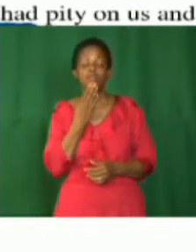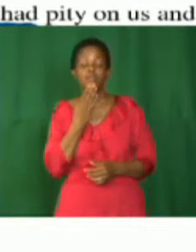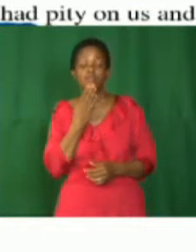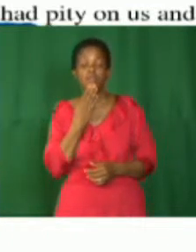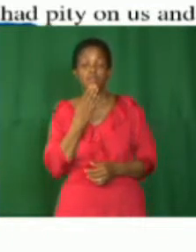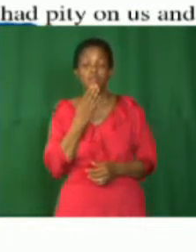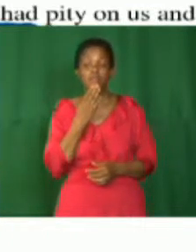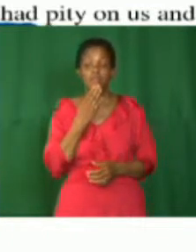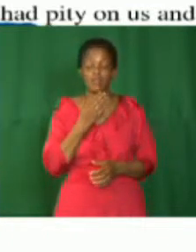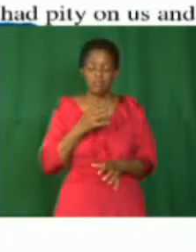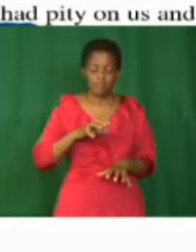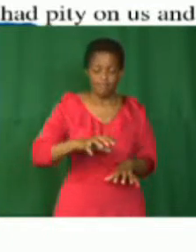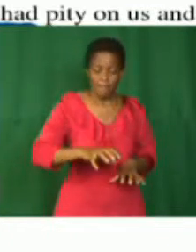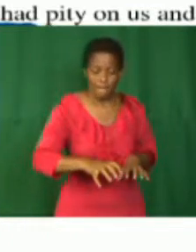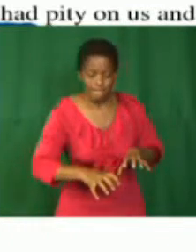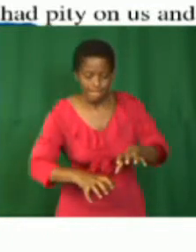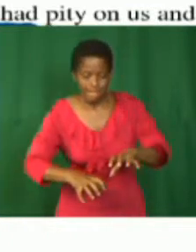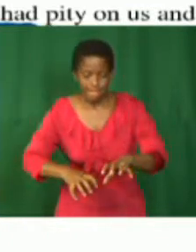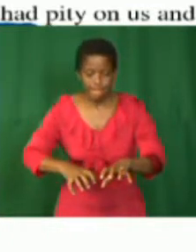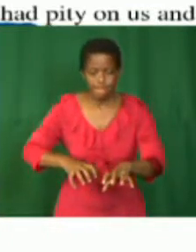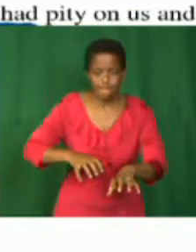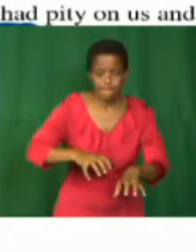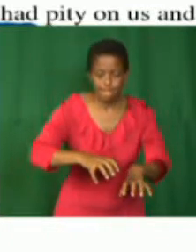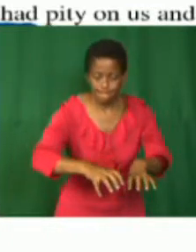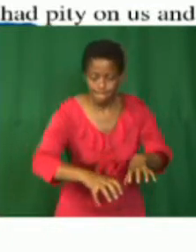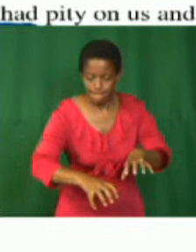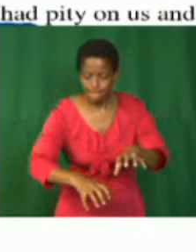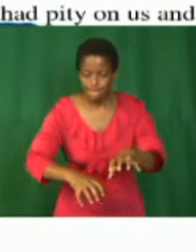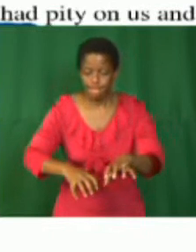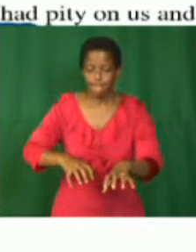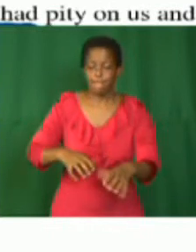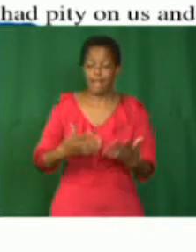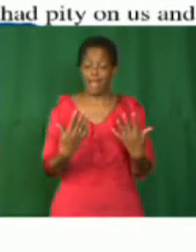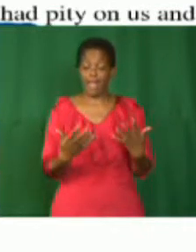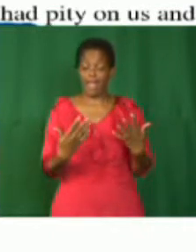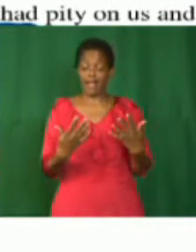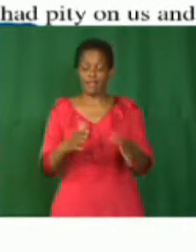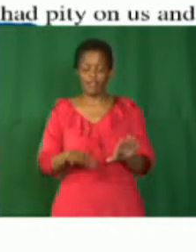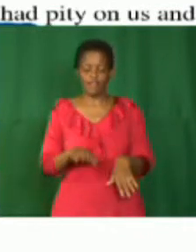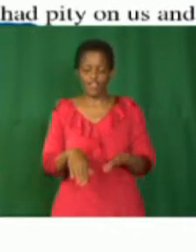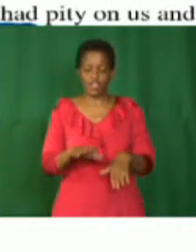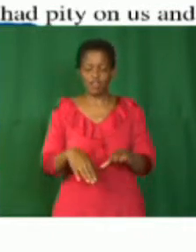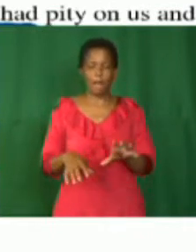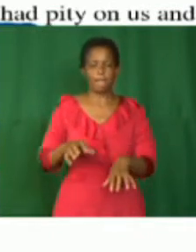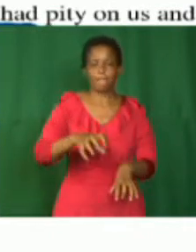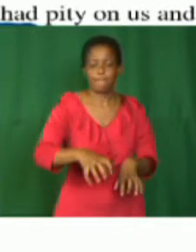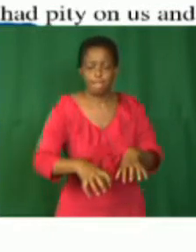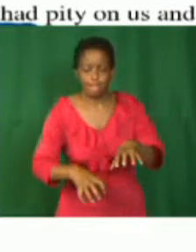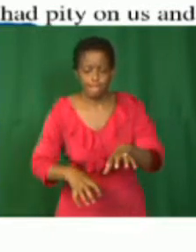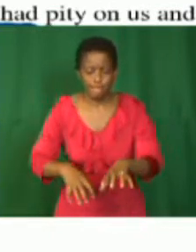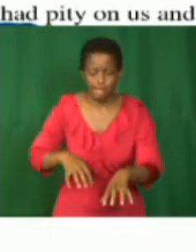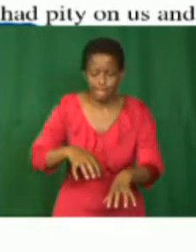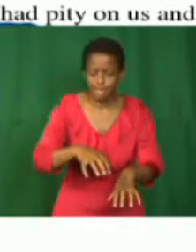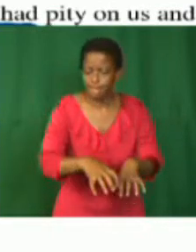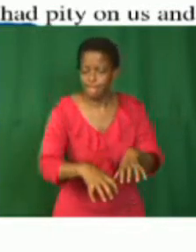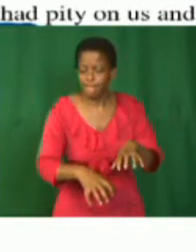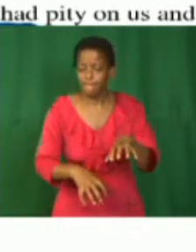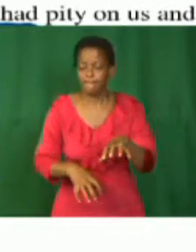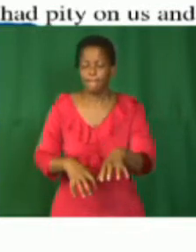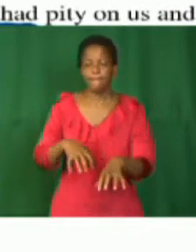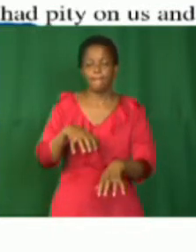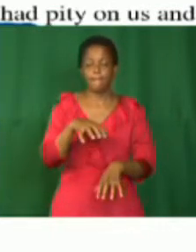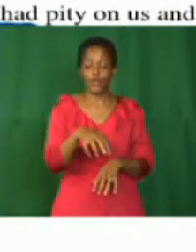on using their hands and their feet. So it means to crawl on all fours is to